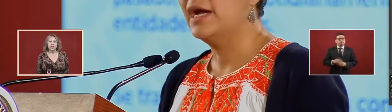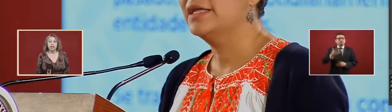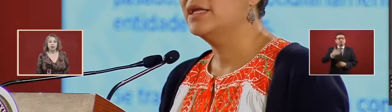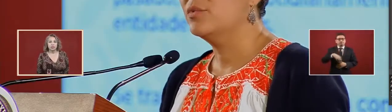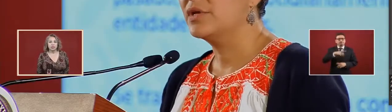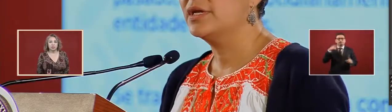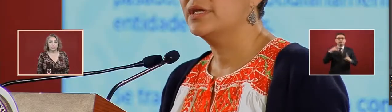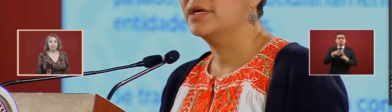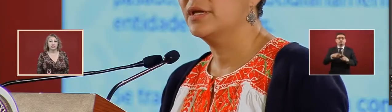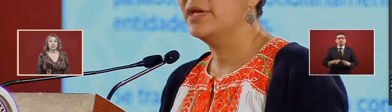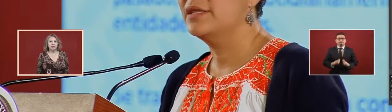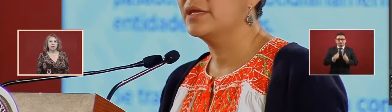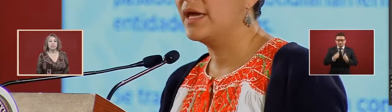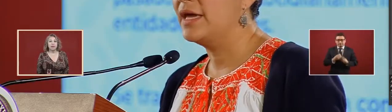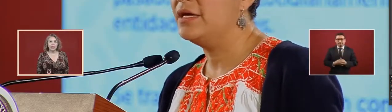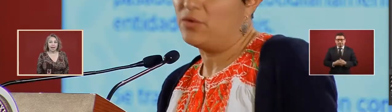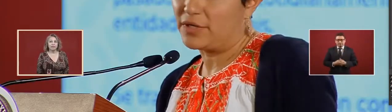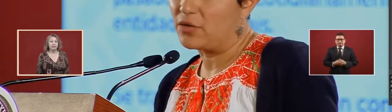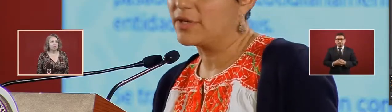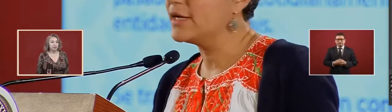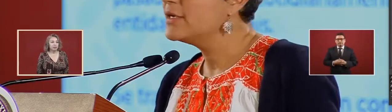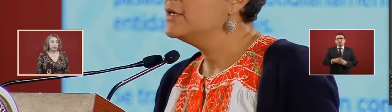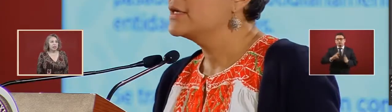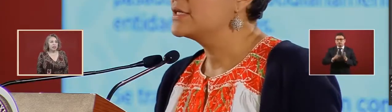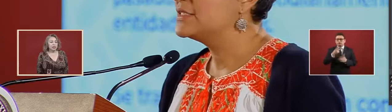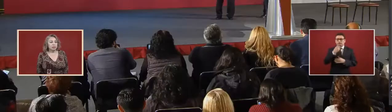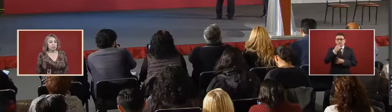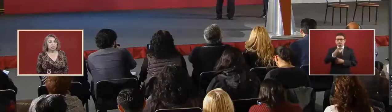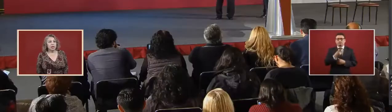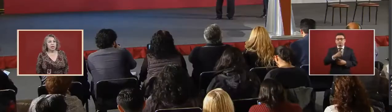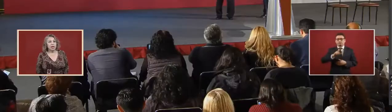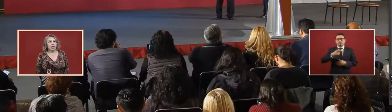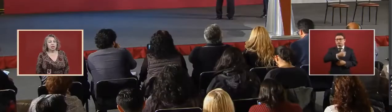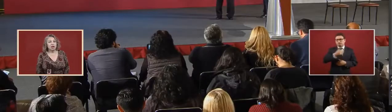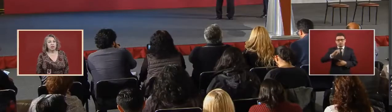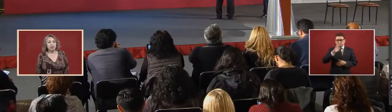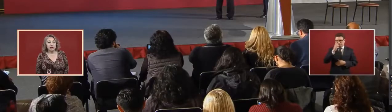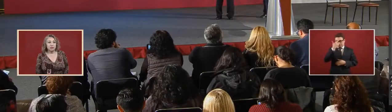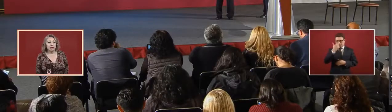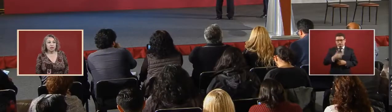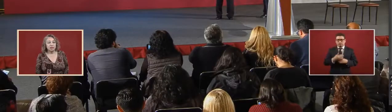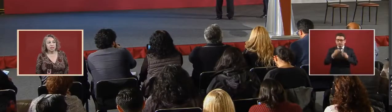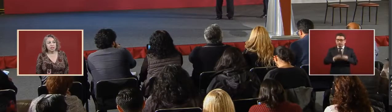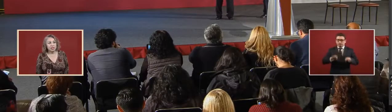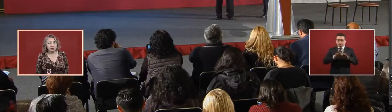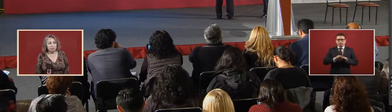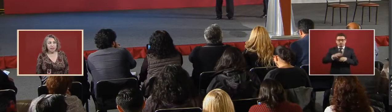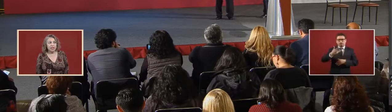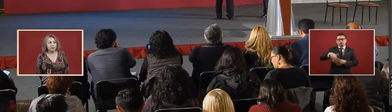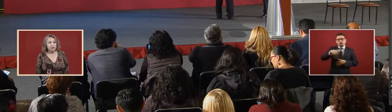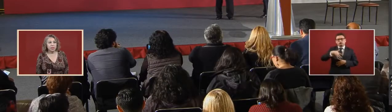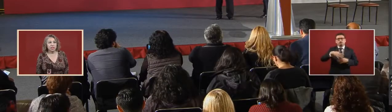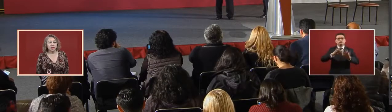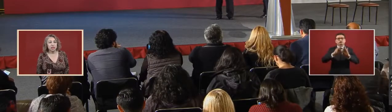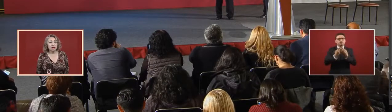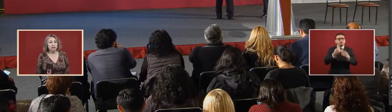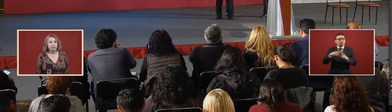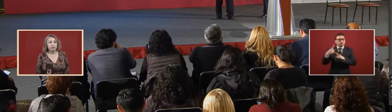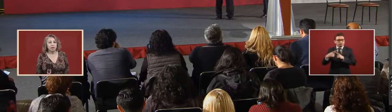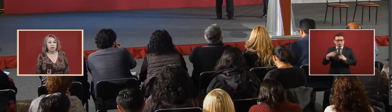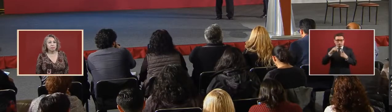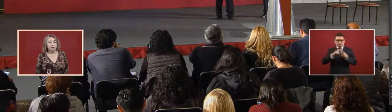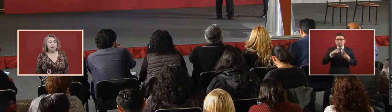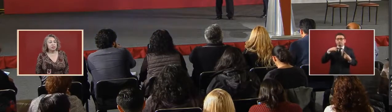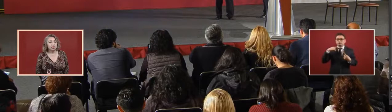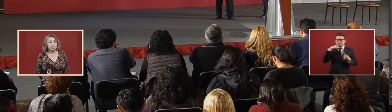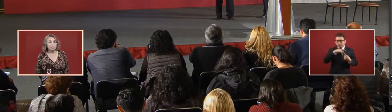and they always want to search for them alive. Que existen diferentes formas and you have to know de that there's many different ways to look inmediata. For